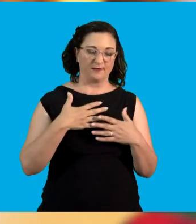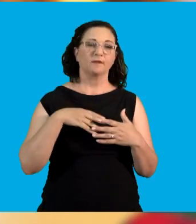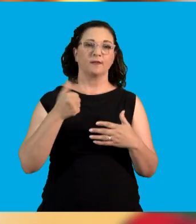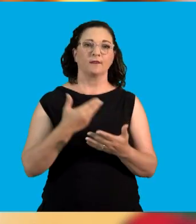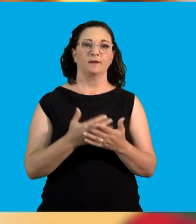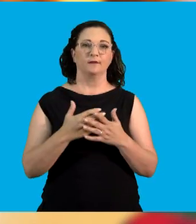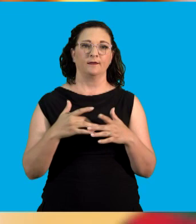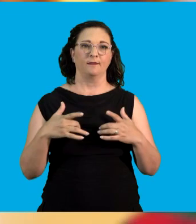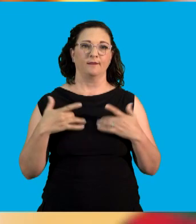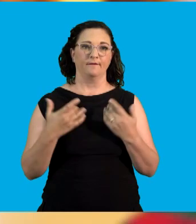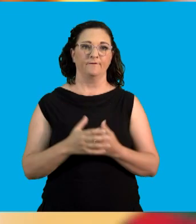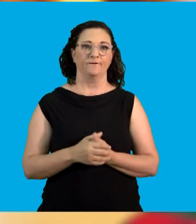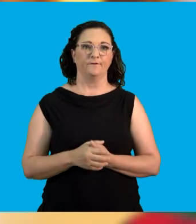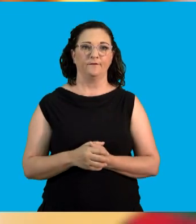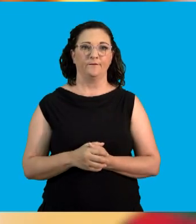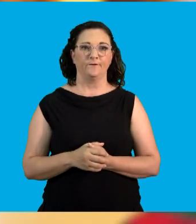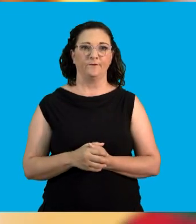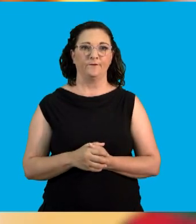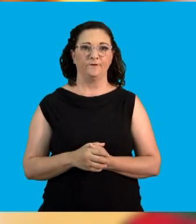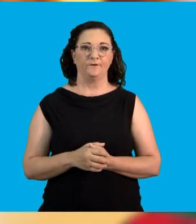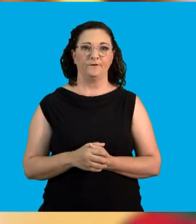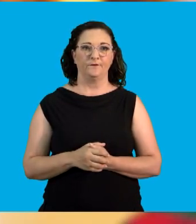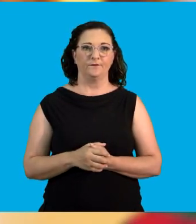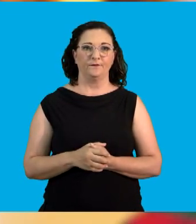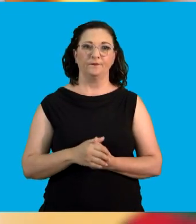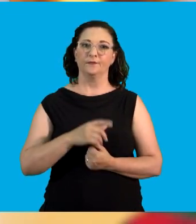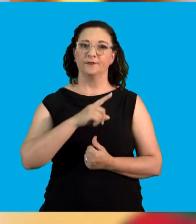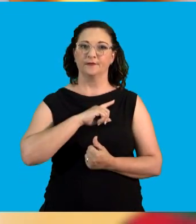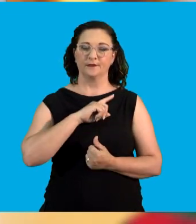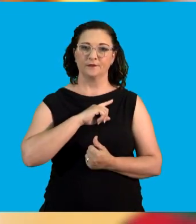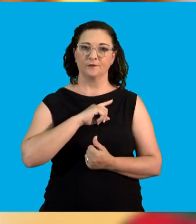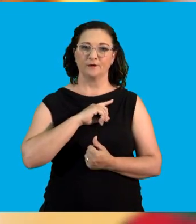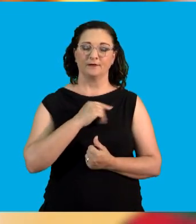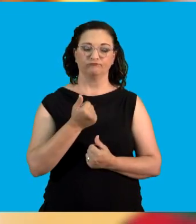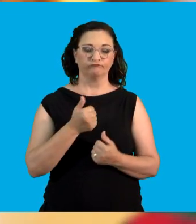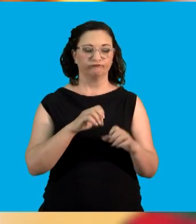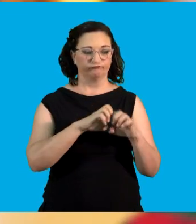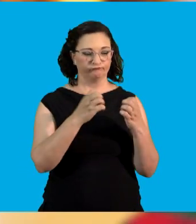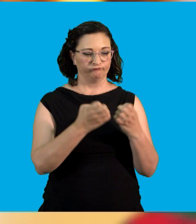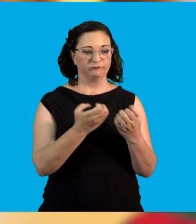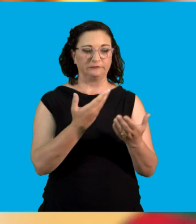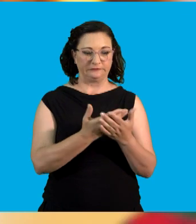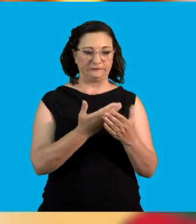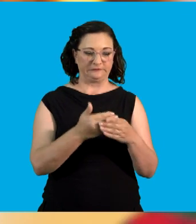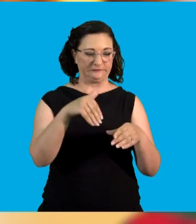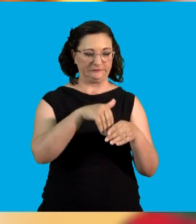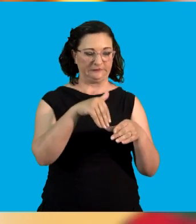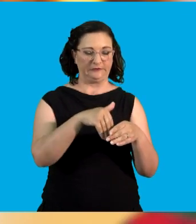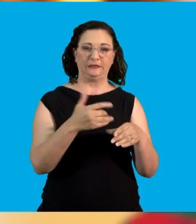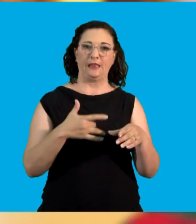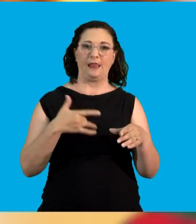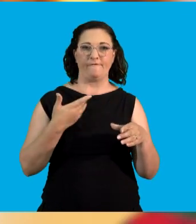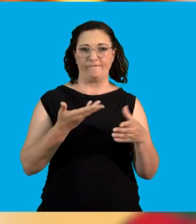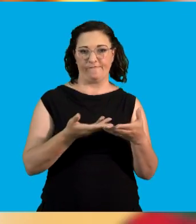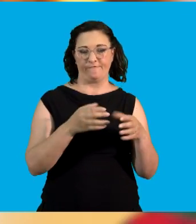oxygen in order for life to exist on Earth. That is why planet Earth is the only planet that is suitable for life